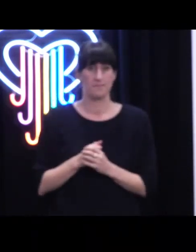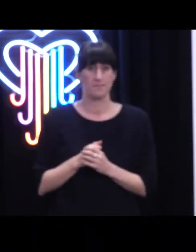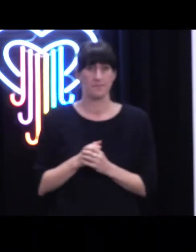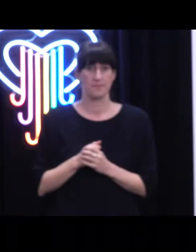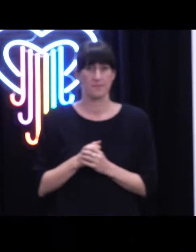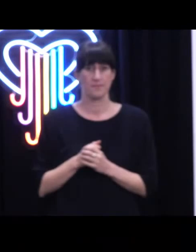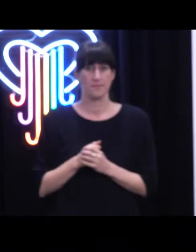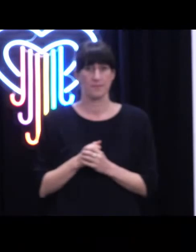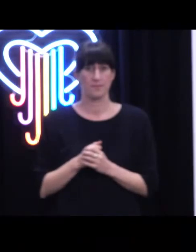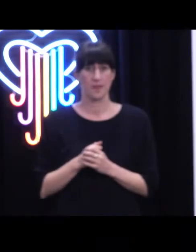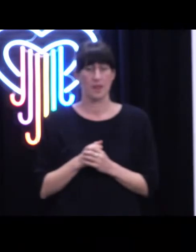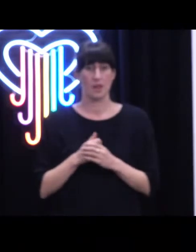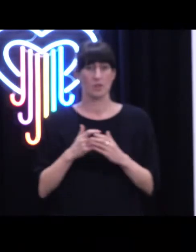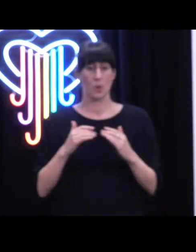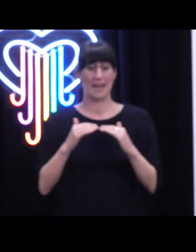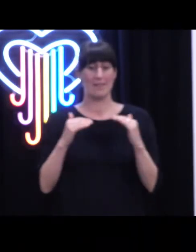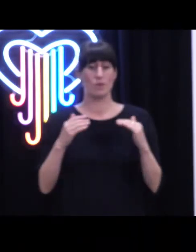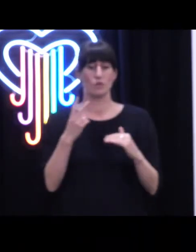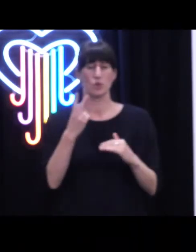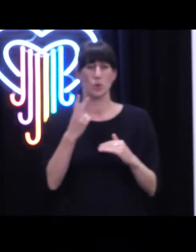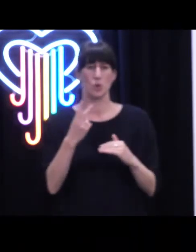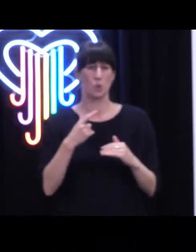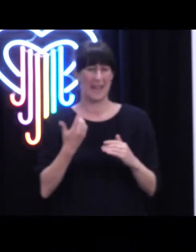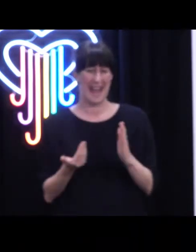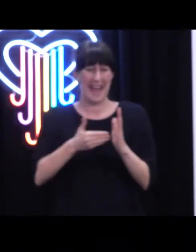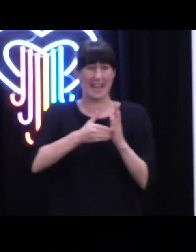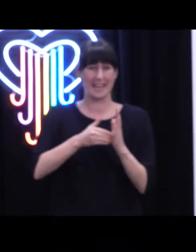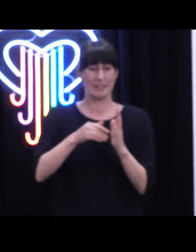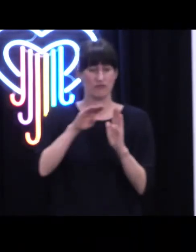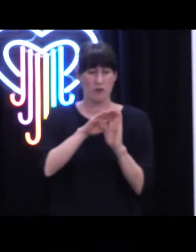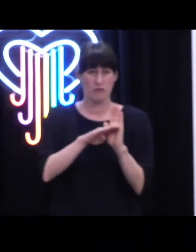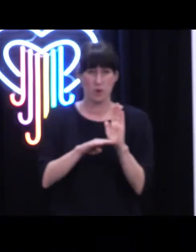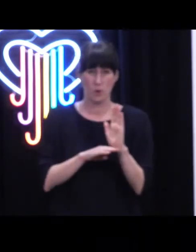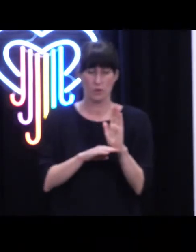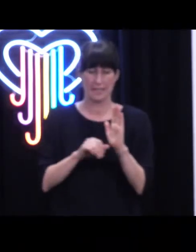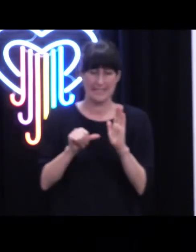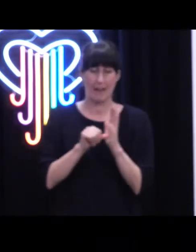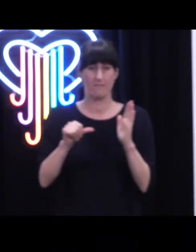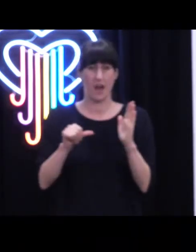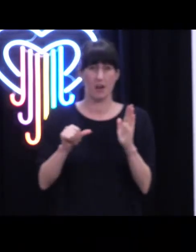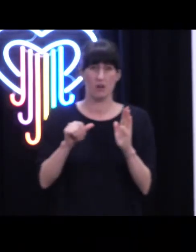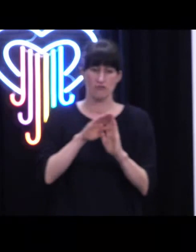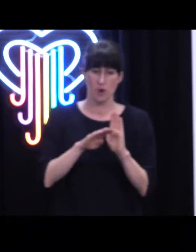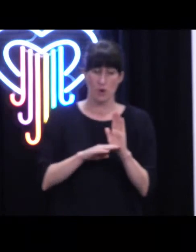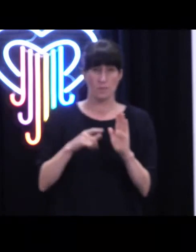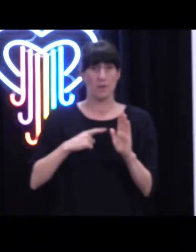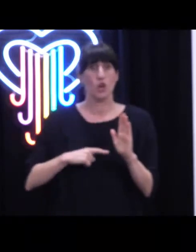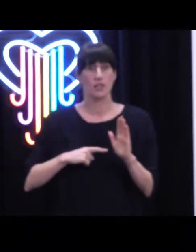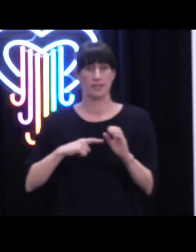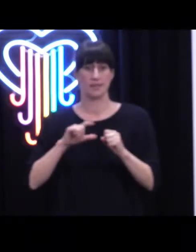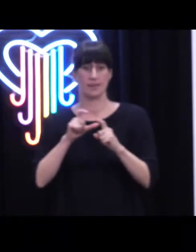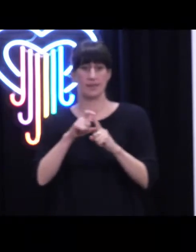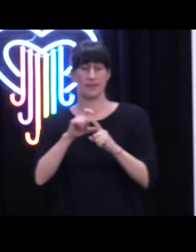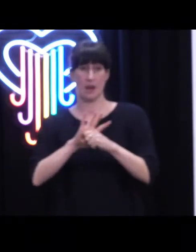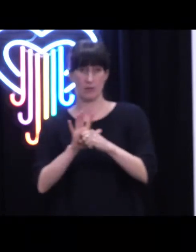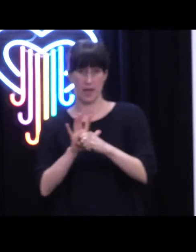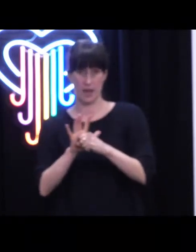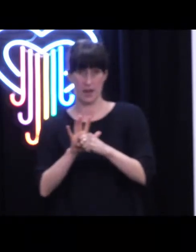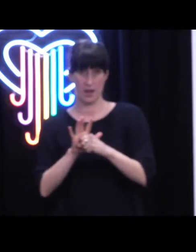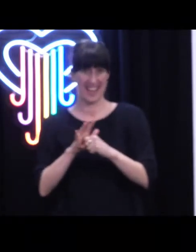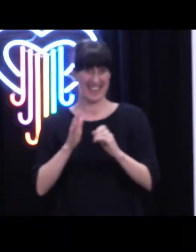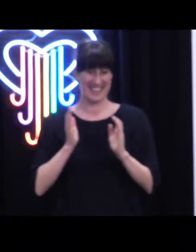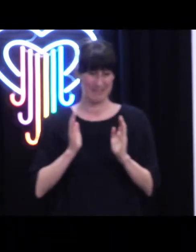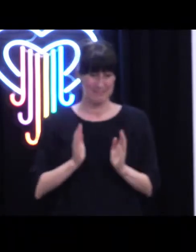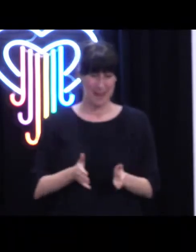of Delta Alert Level 2. We do not believe that the rest of New Zealand will need to necessarily stay on the top